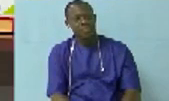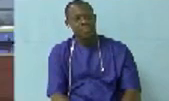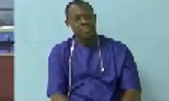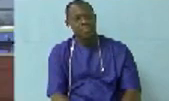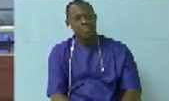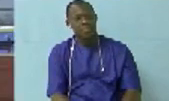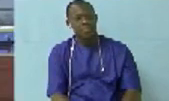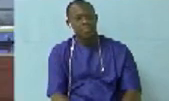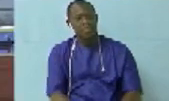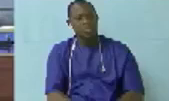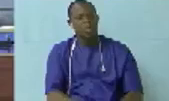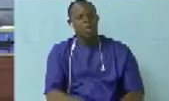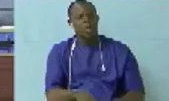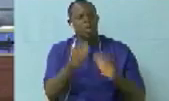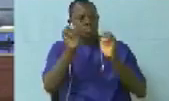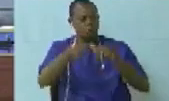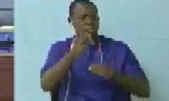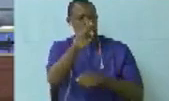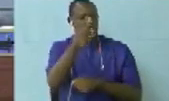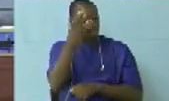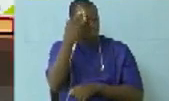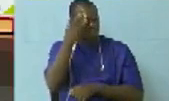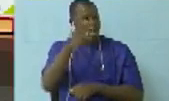Would you know subsequently? Yes.